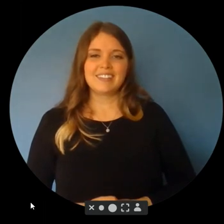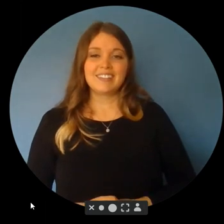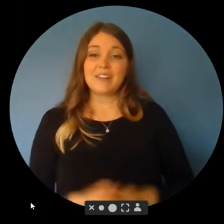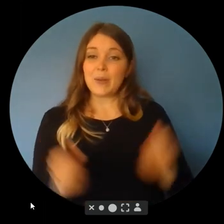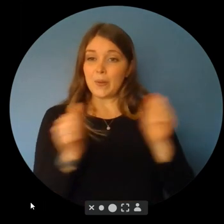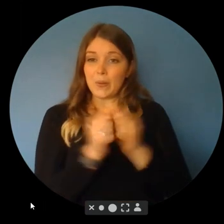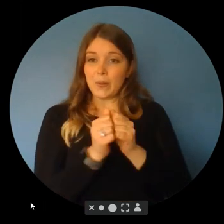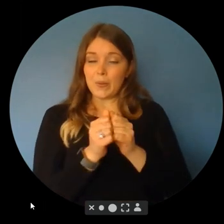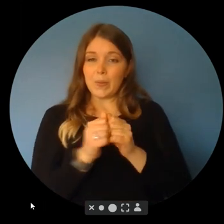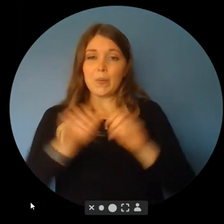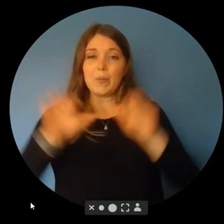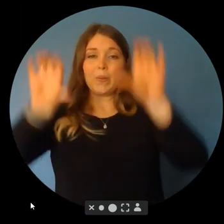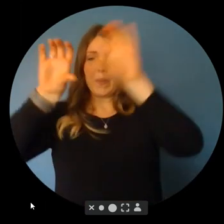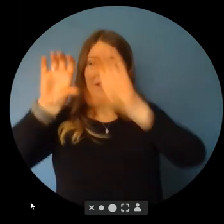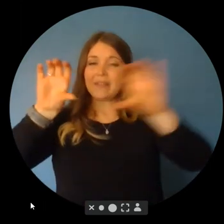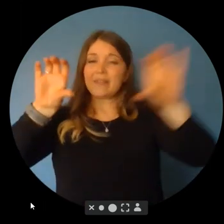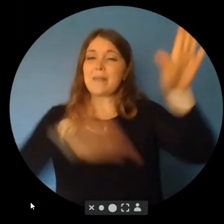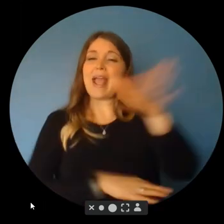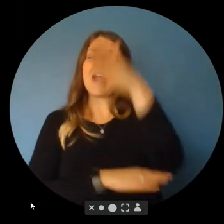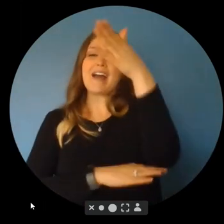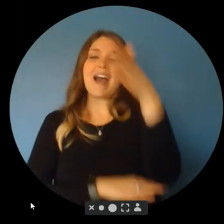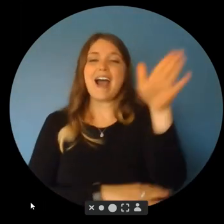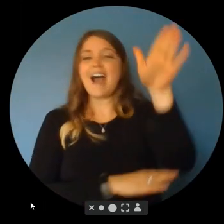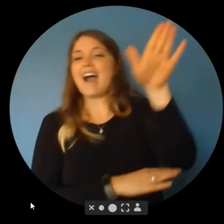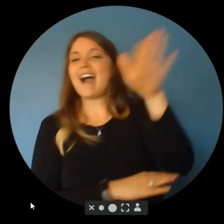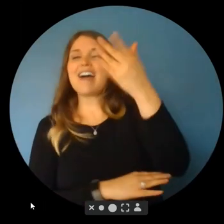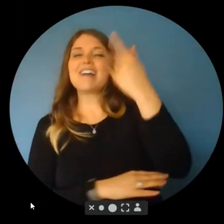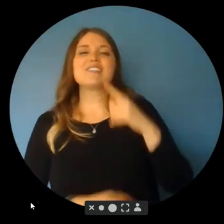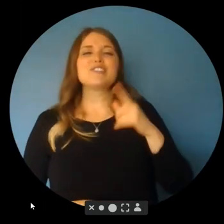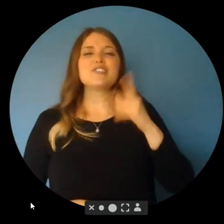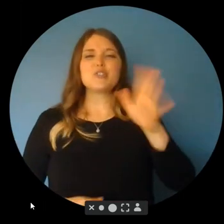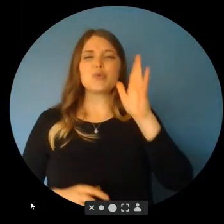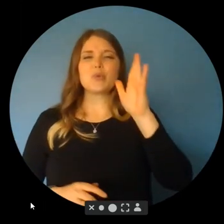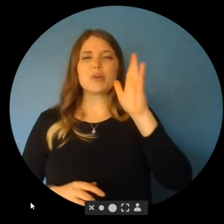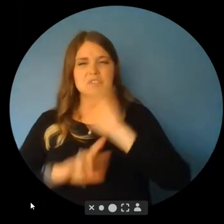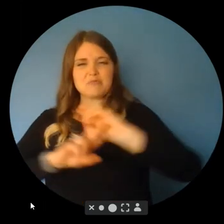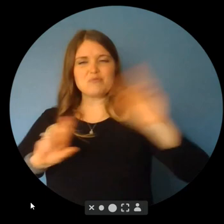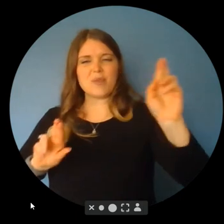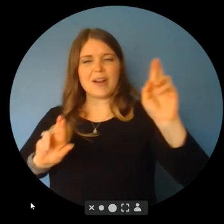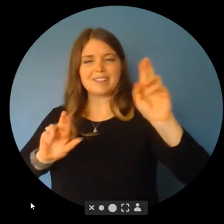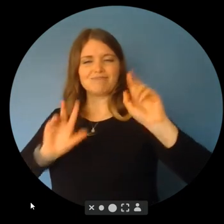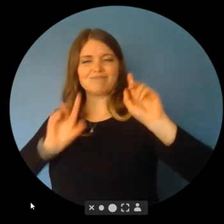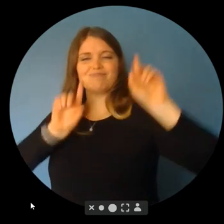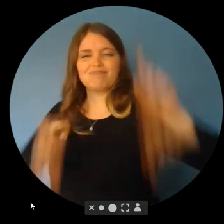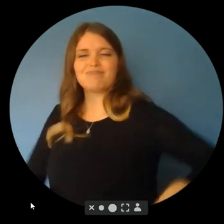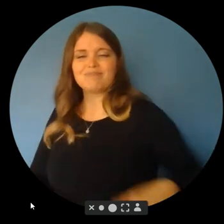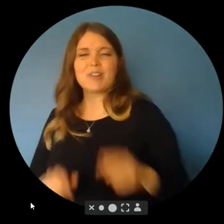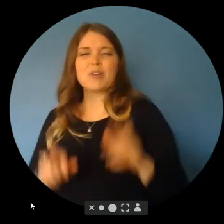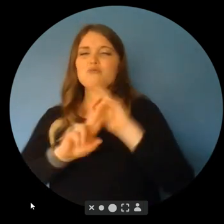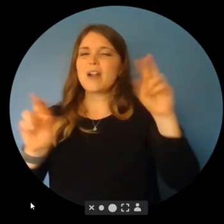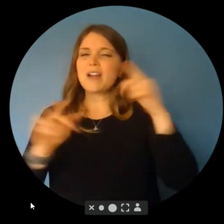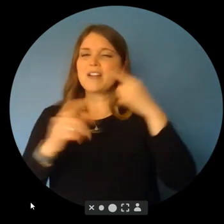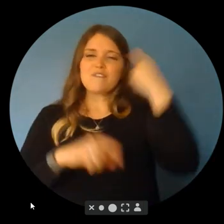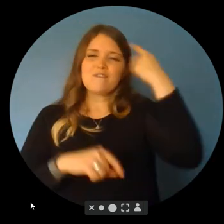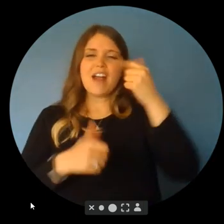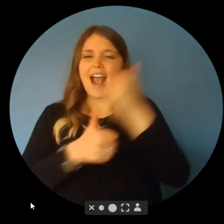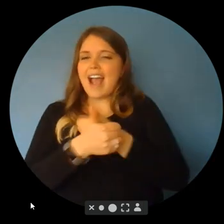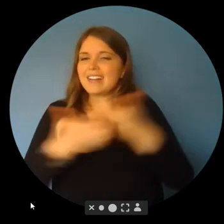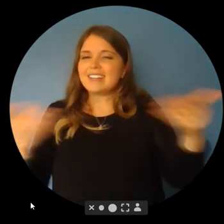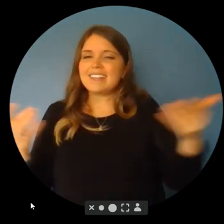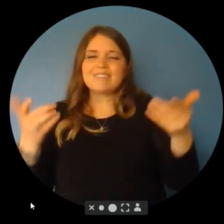With a banner flip-flapping, once more you'll ride high, ready for anything under the sky,